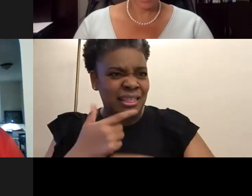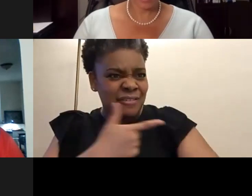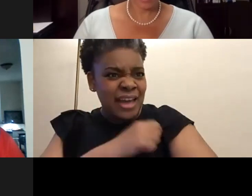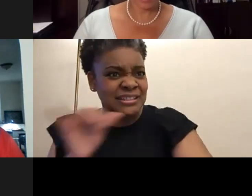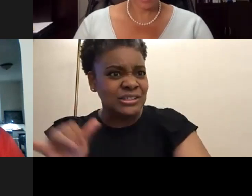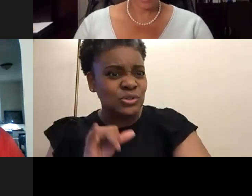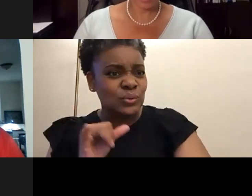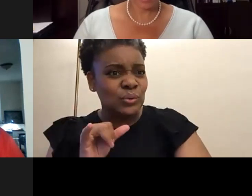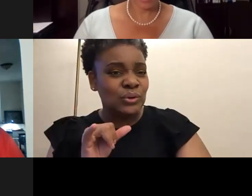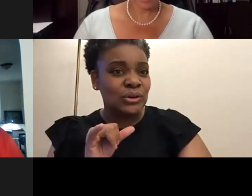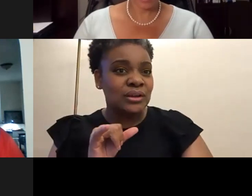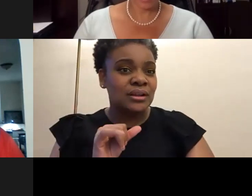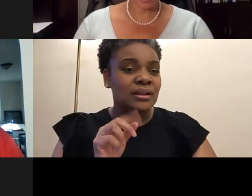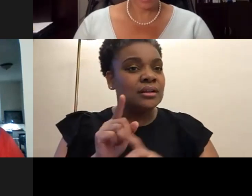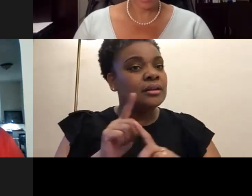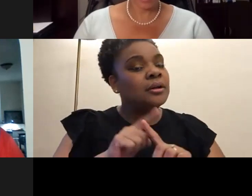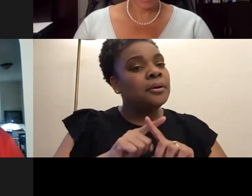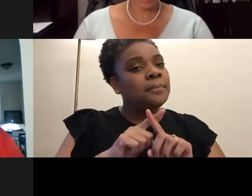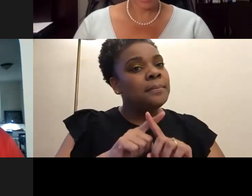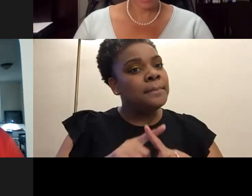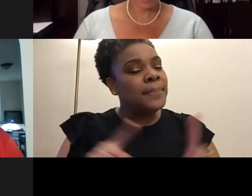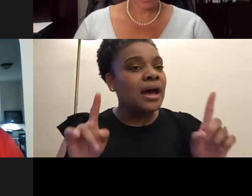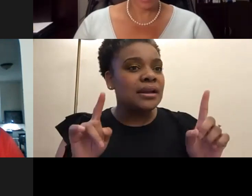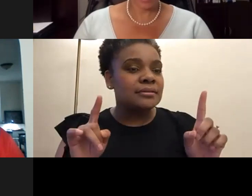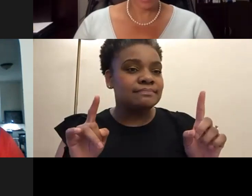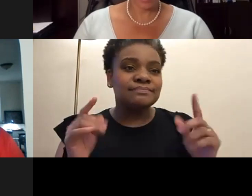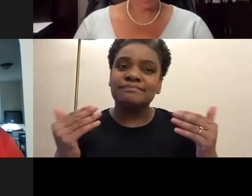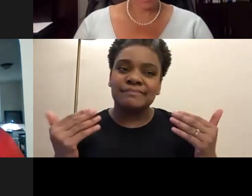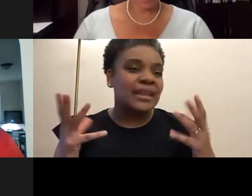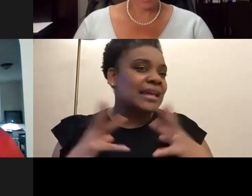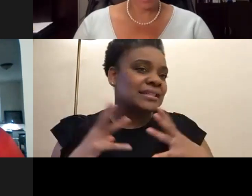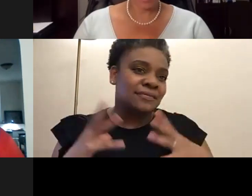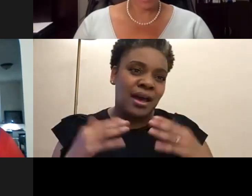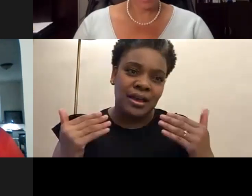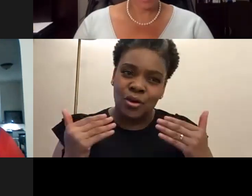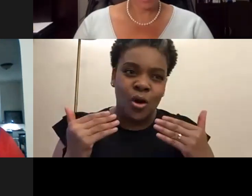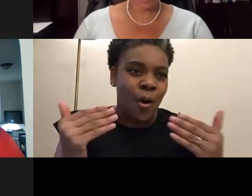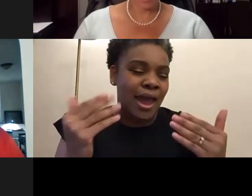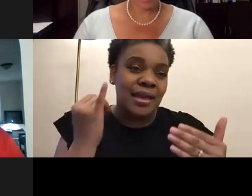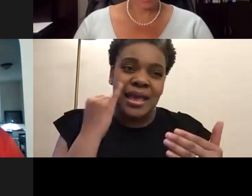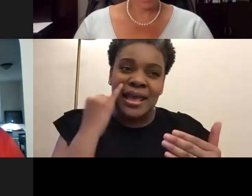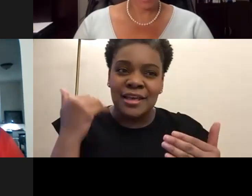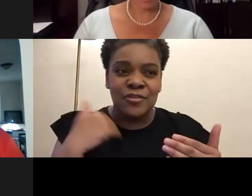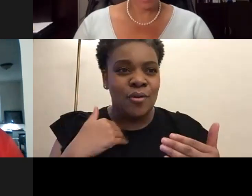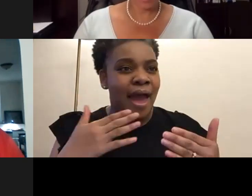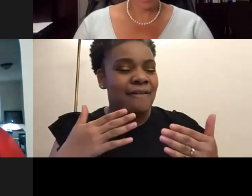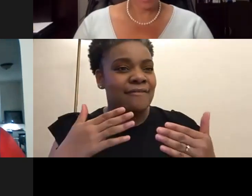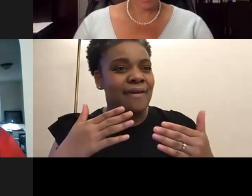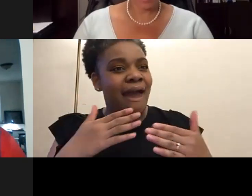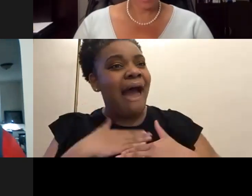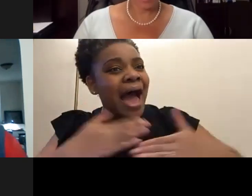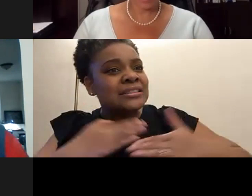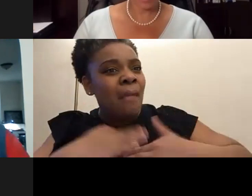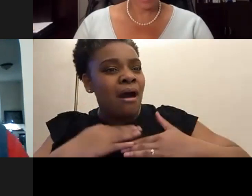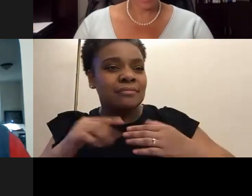showed that allergies and so forth, it's okay to take the vaccine even if you have asthma or you have any sorts of allergies. Of